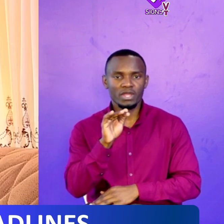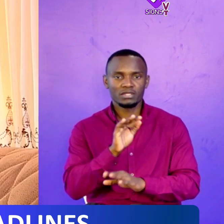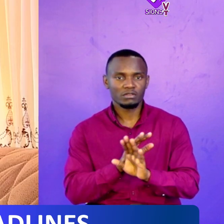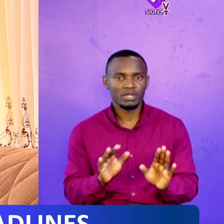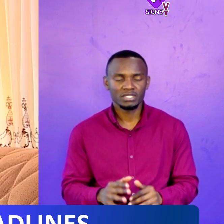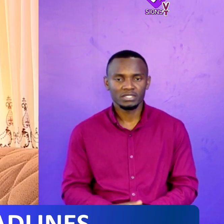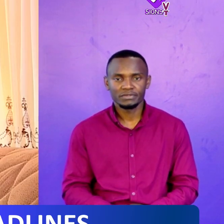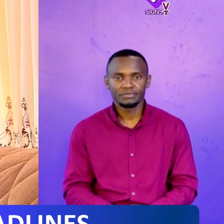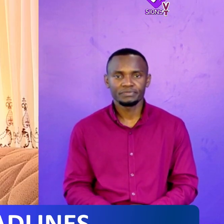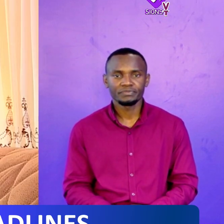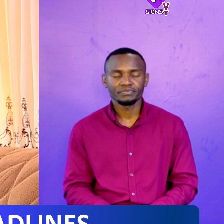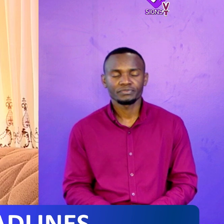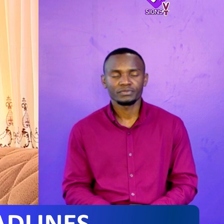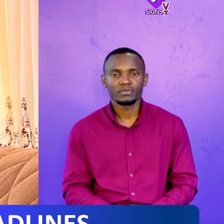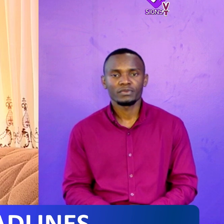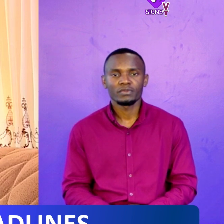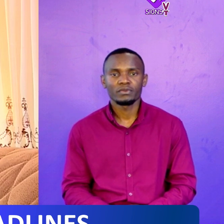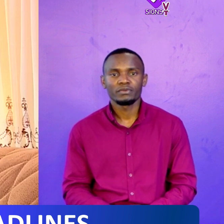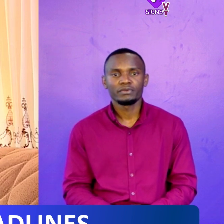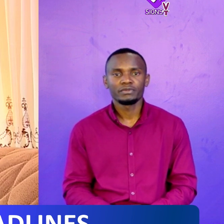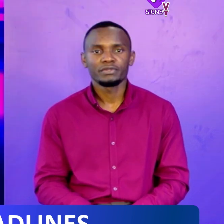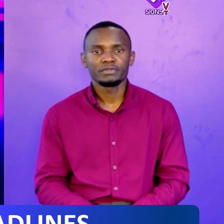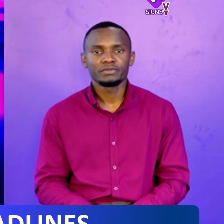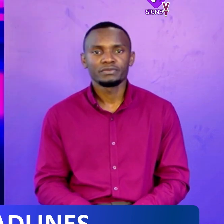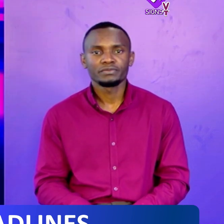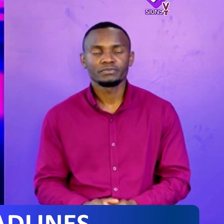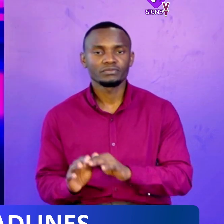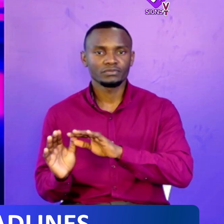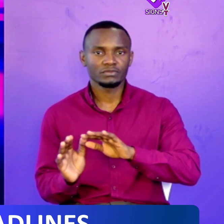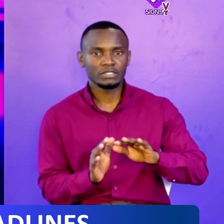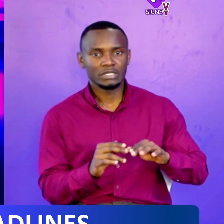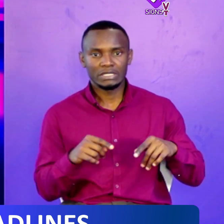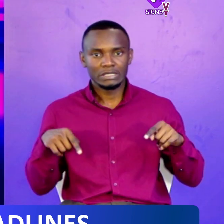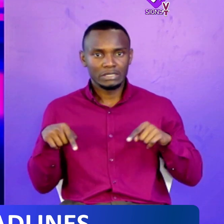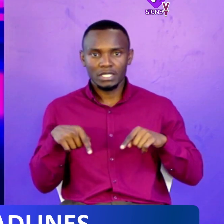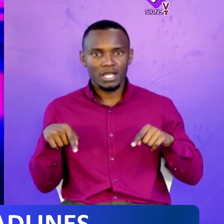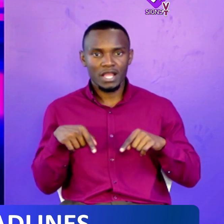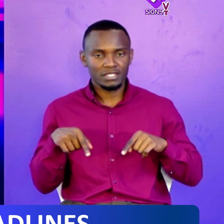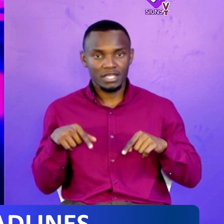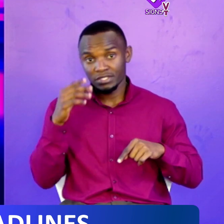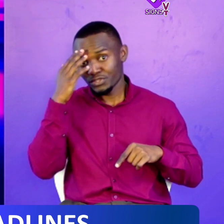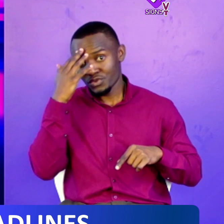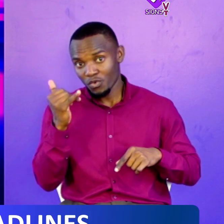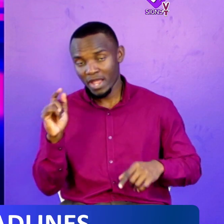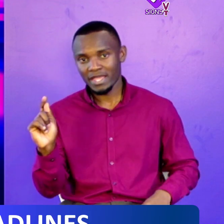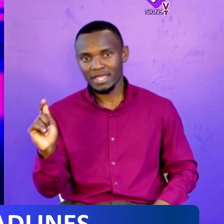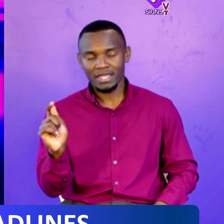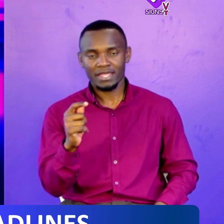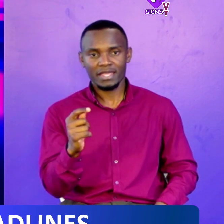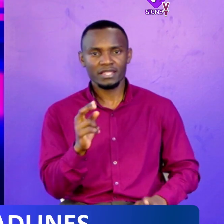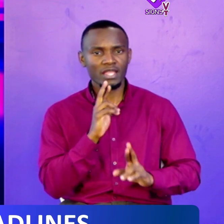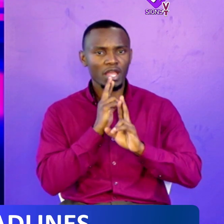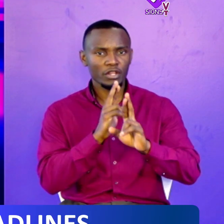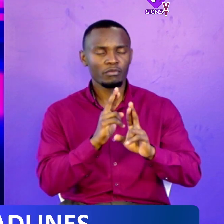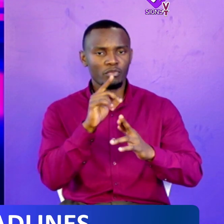kama inawezekana. And away from that, now to anxiety after Kenyans report the return of violent